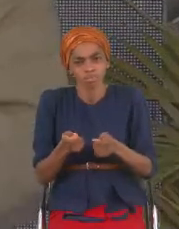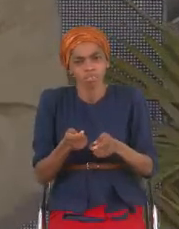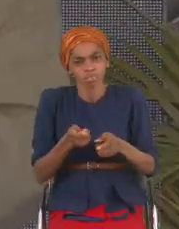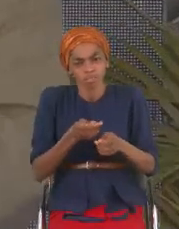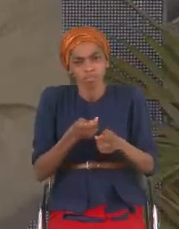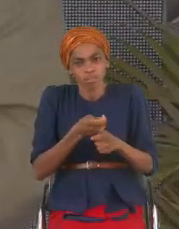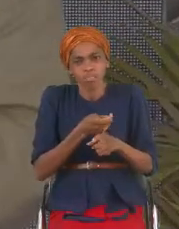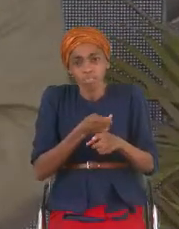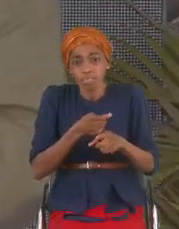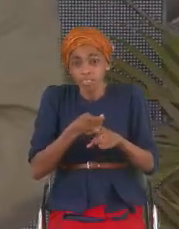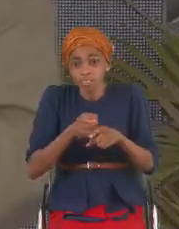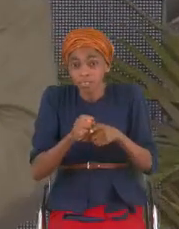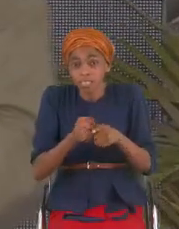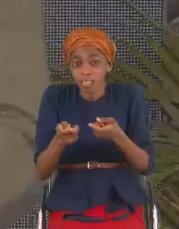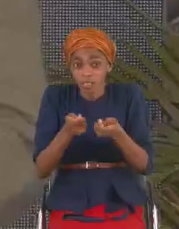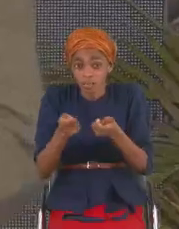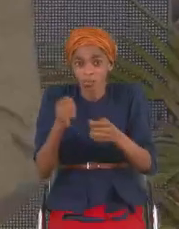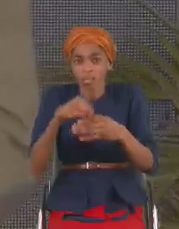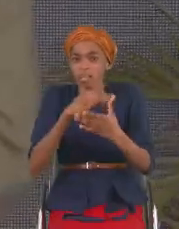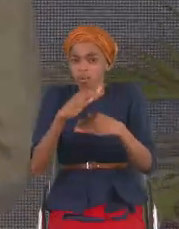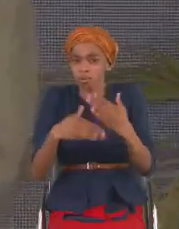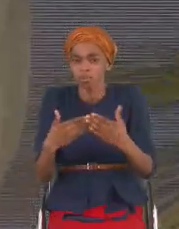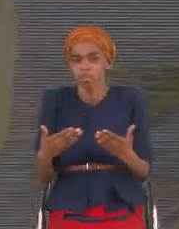temperate in all things.